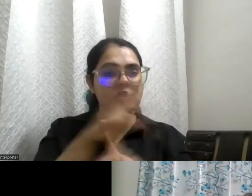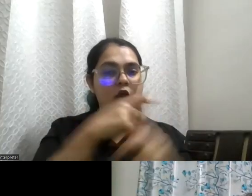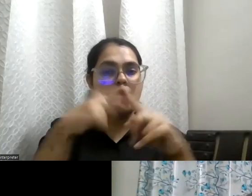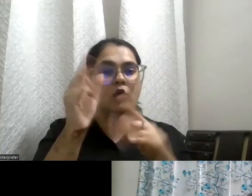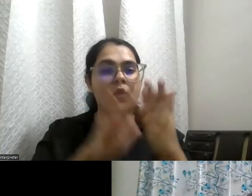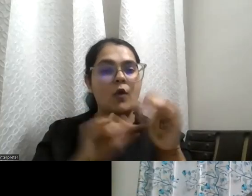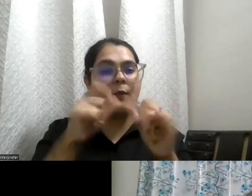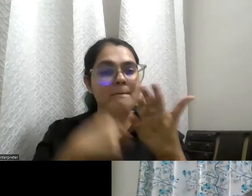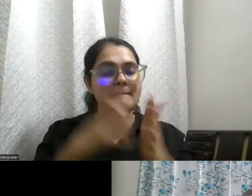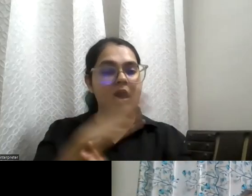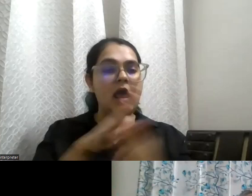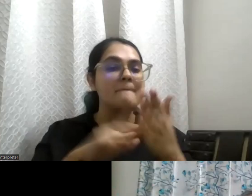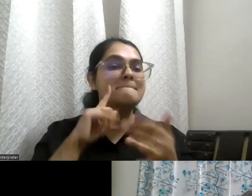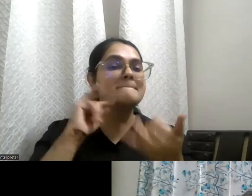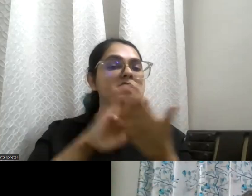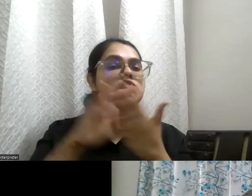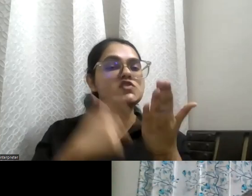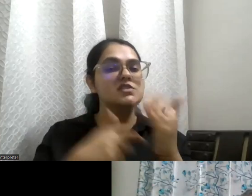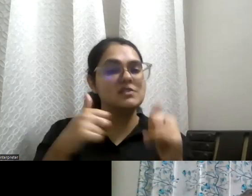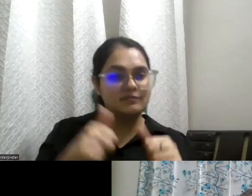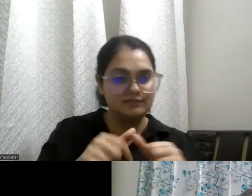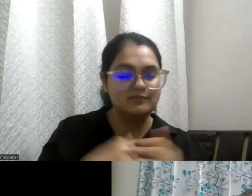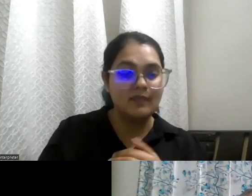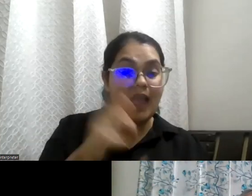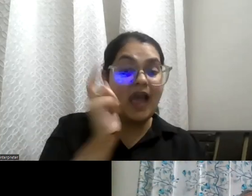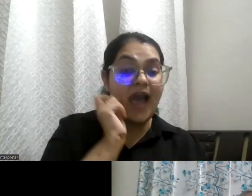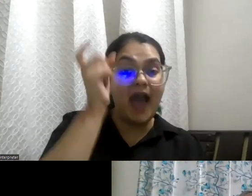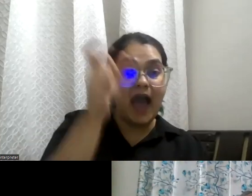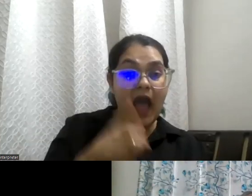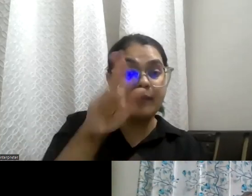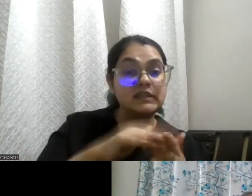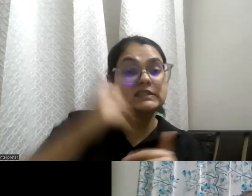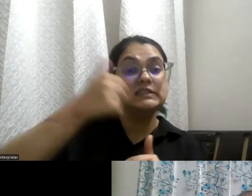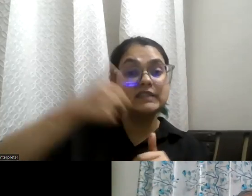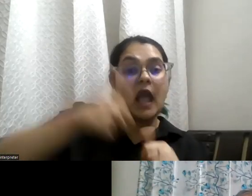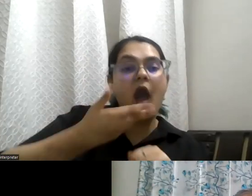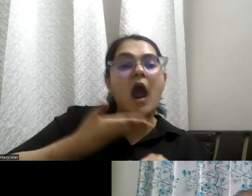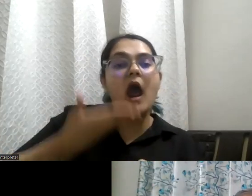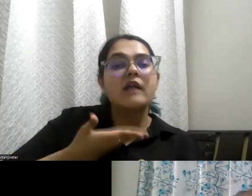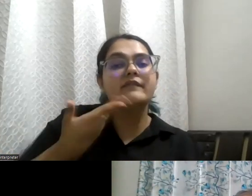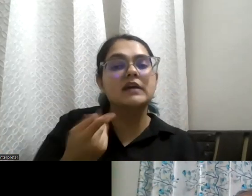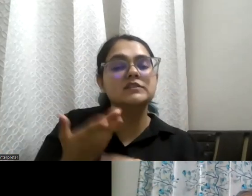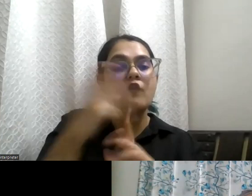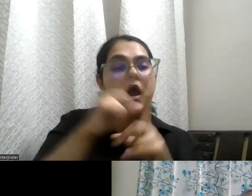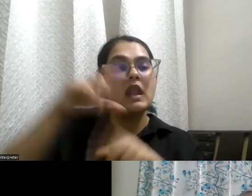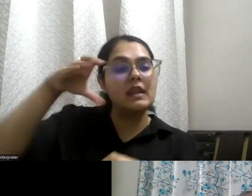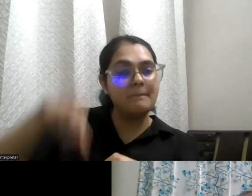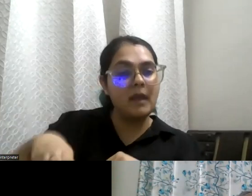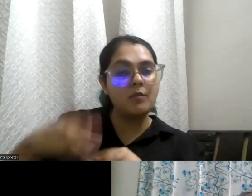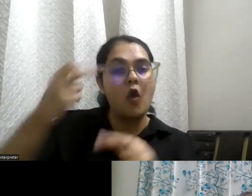To introduce Dr. Mishra, he is the senior advisor at the Department